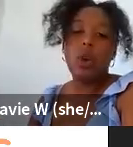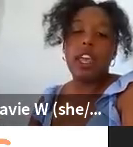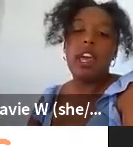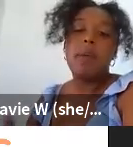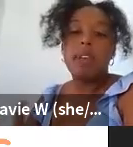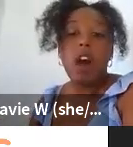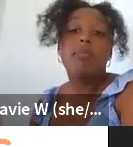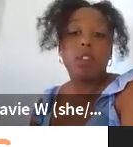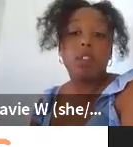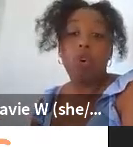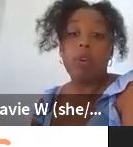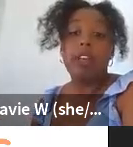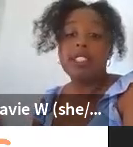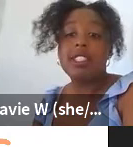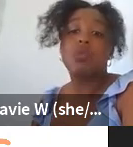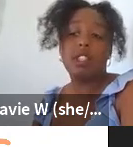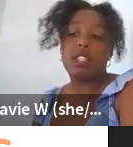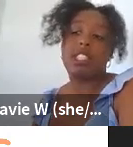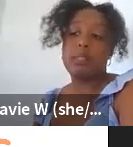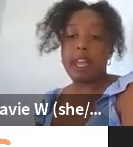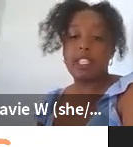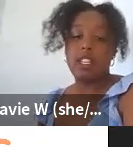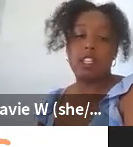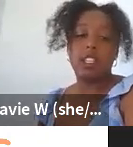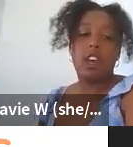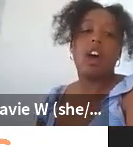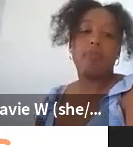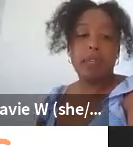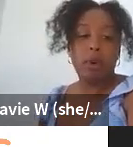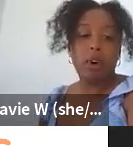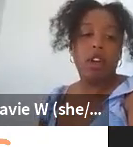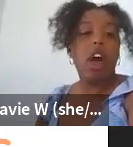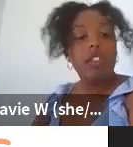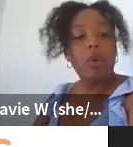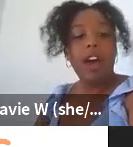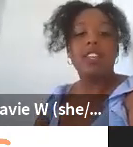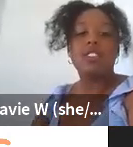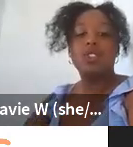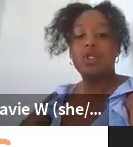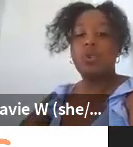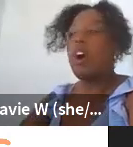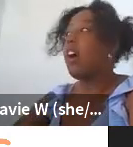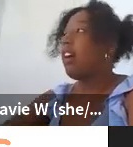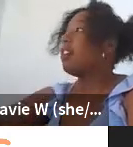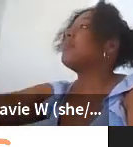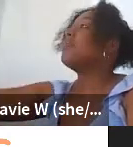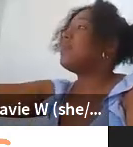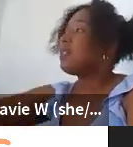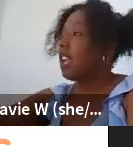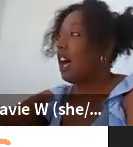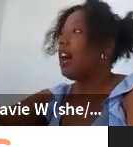and knowing become the norm. And this is what is expected of people. Otherwise, you